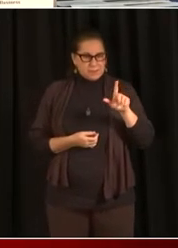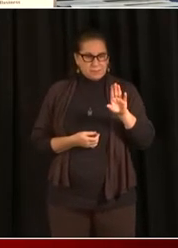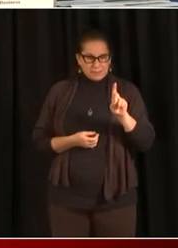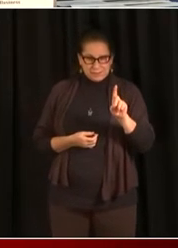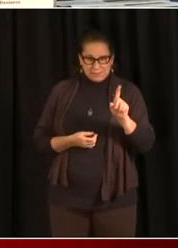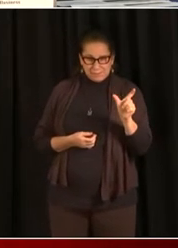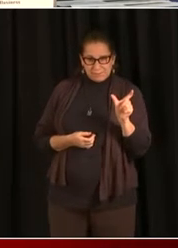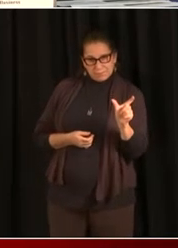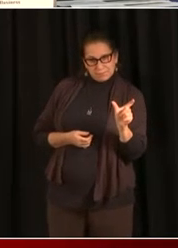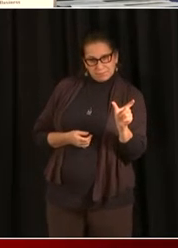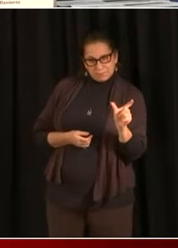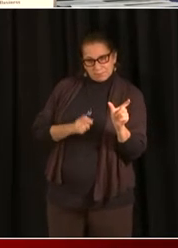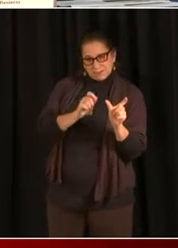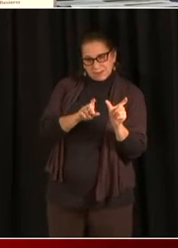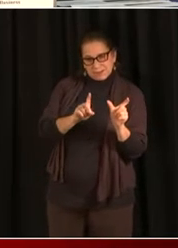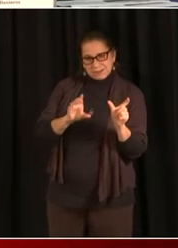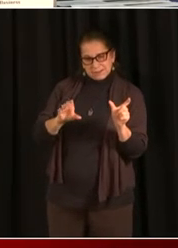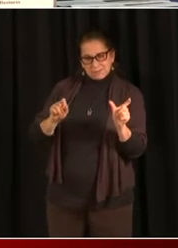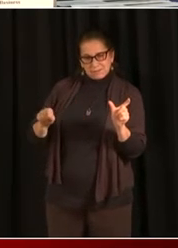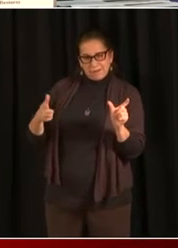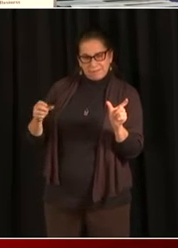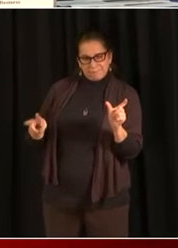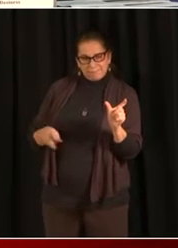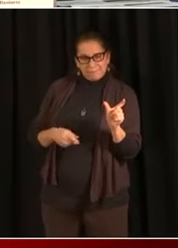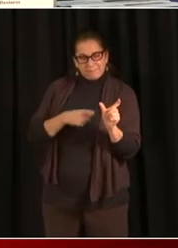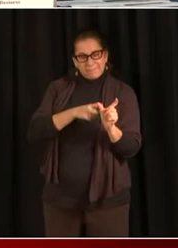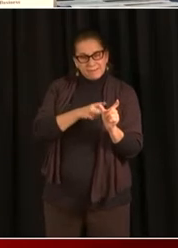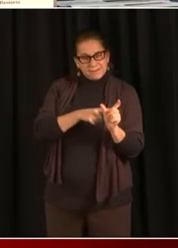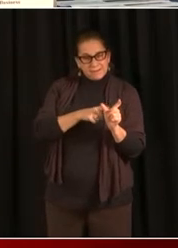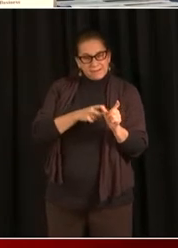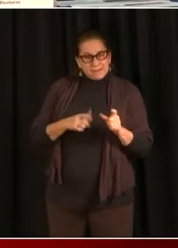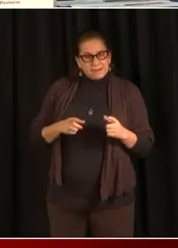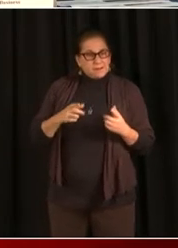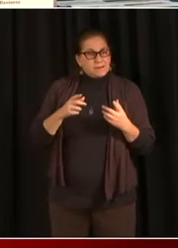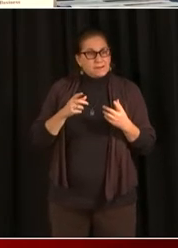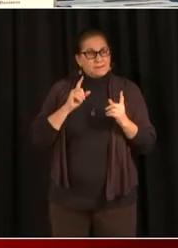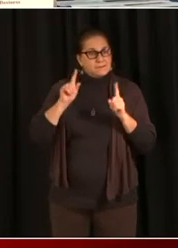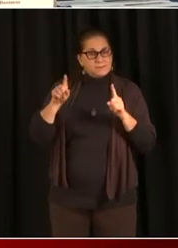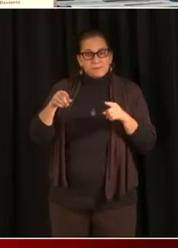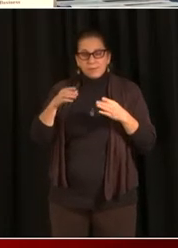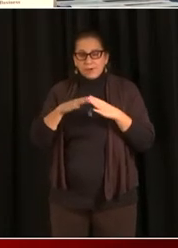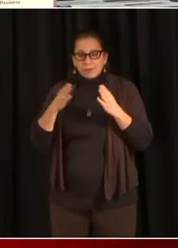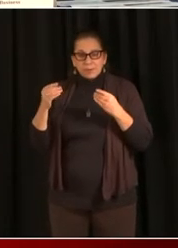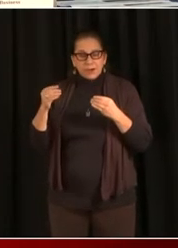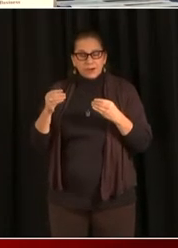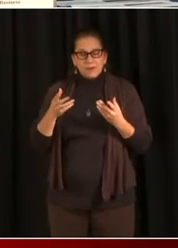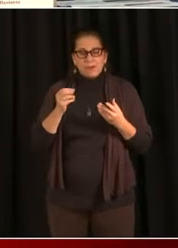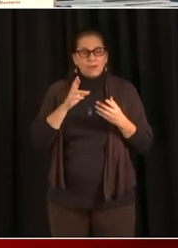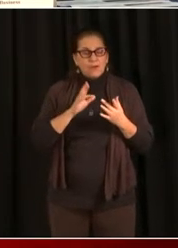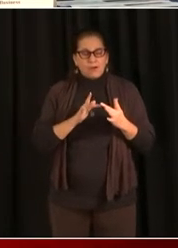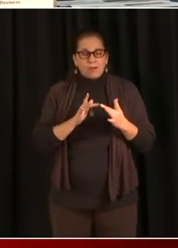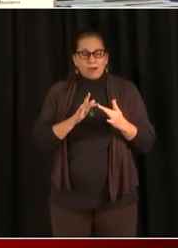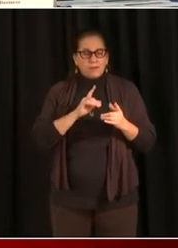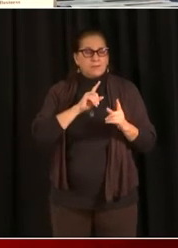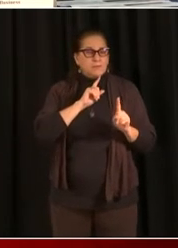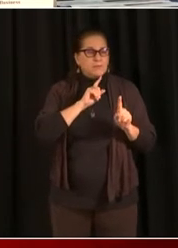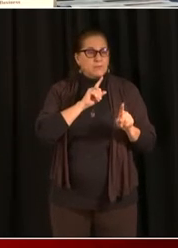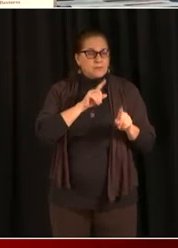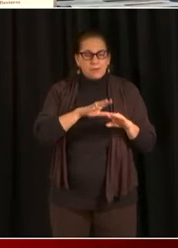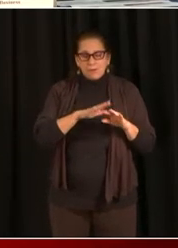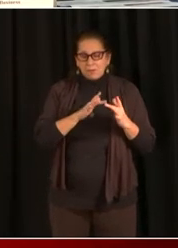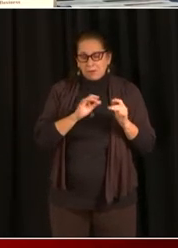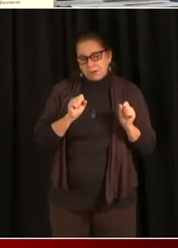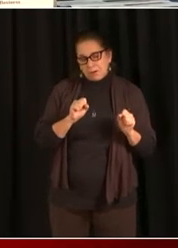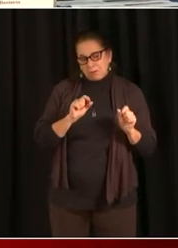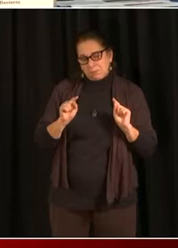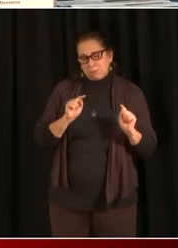from the main streets had online markets, so you can shop from the comfort of your home in your fuzzy slippers and still support